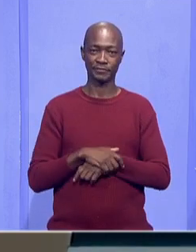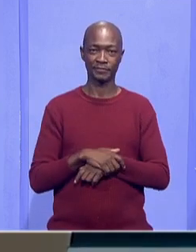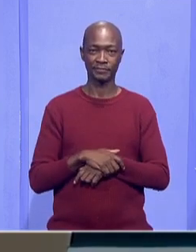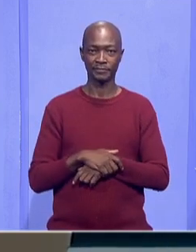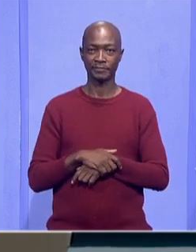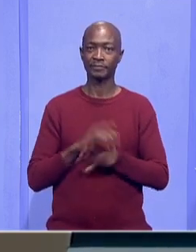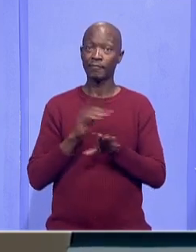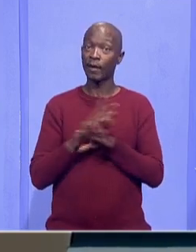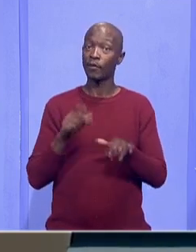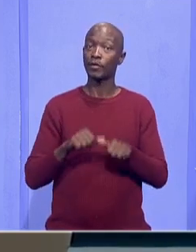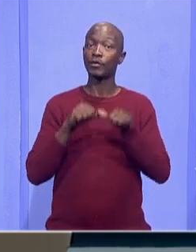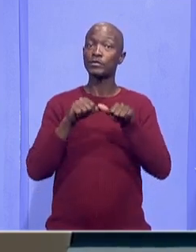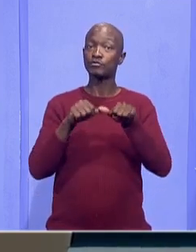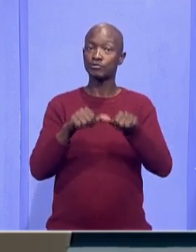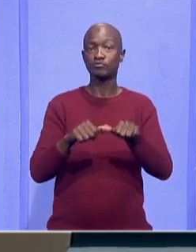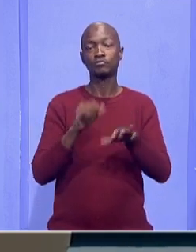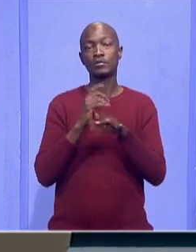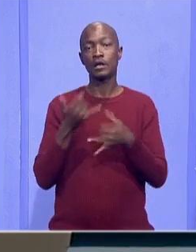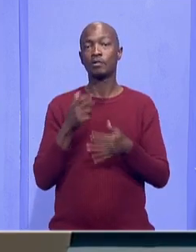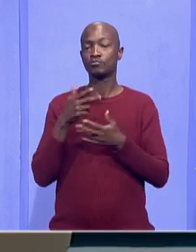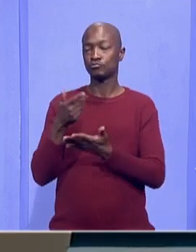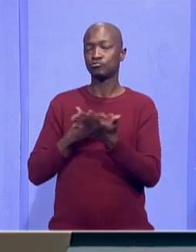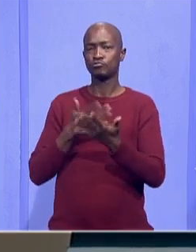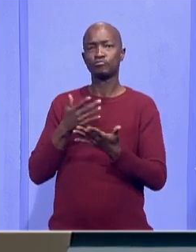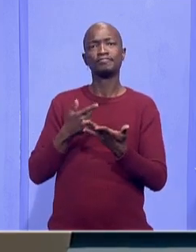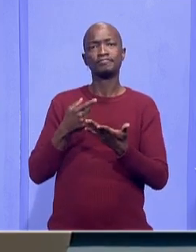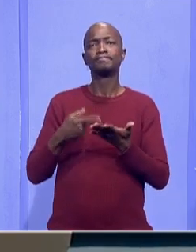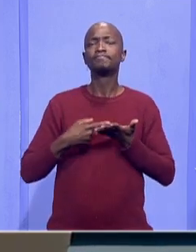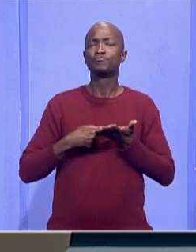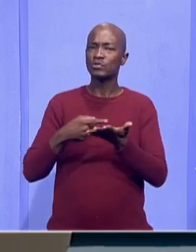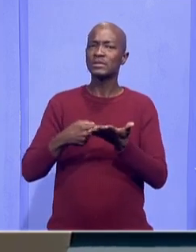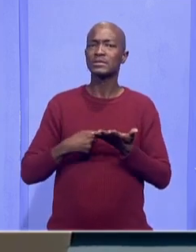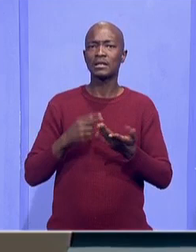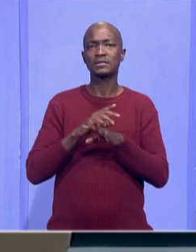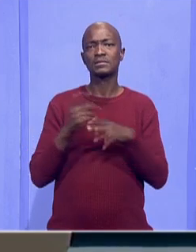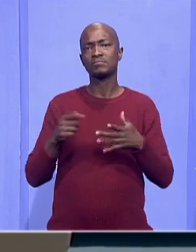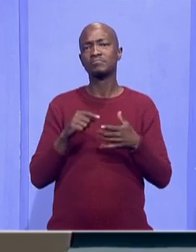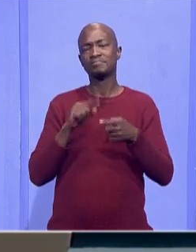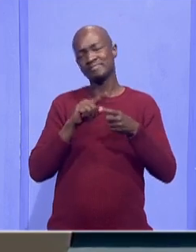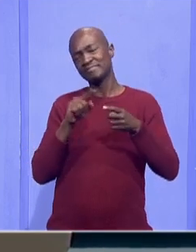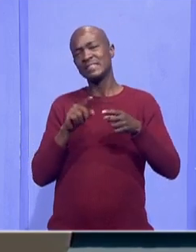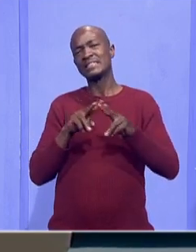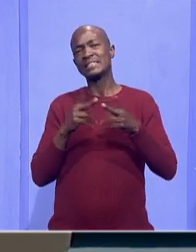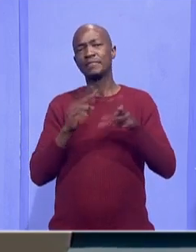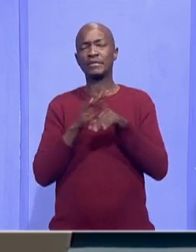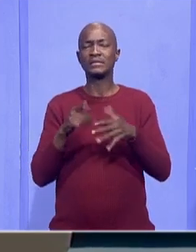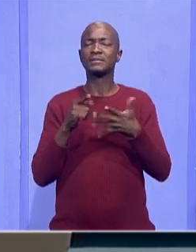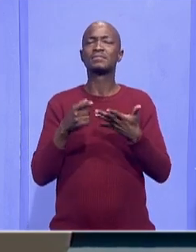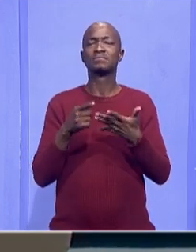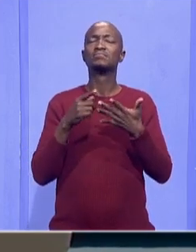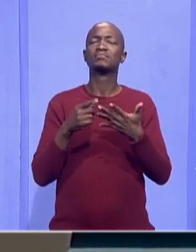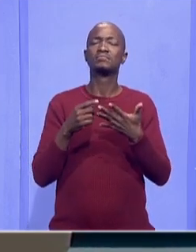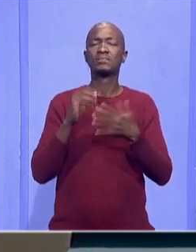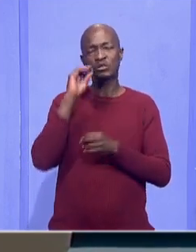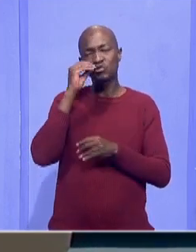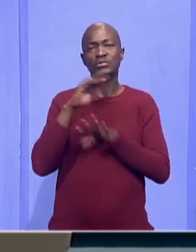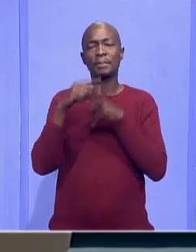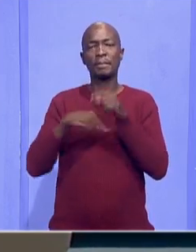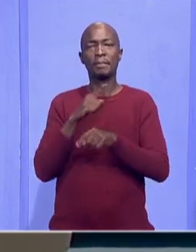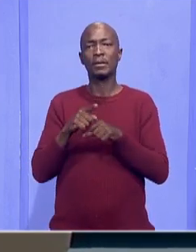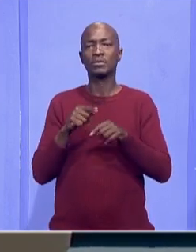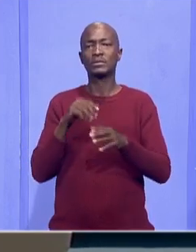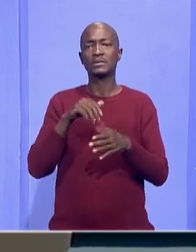We continue then to, discuss the various facets about this important, election. We